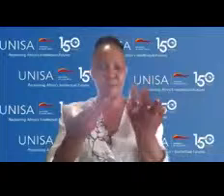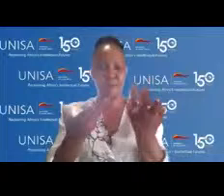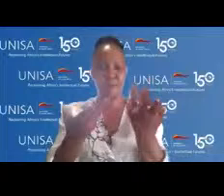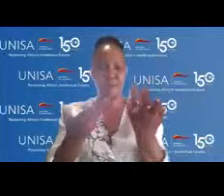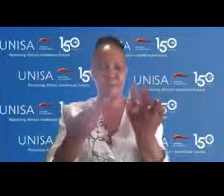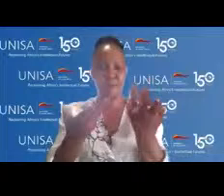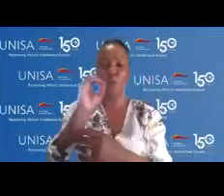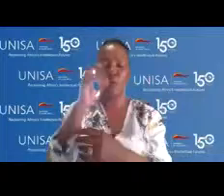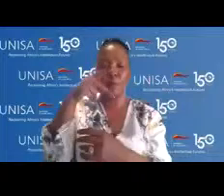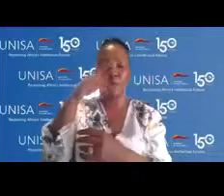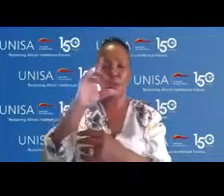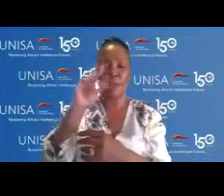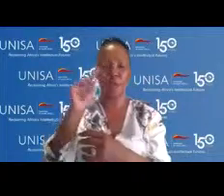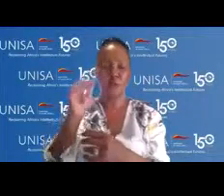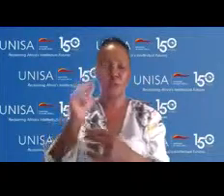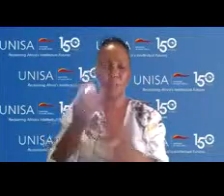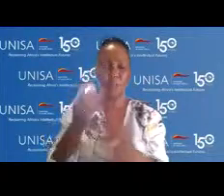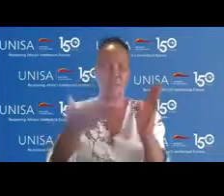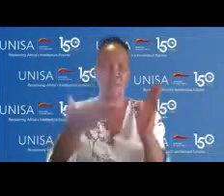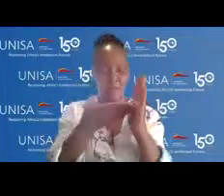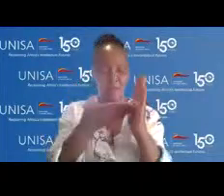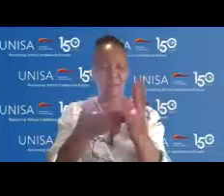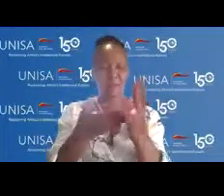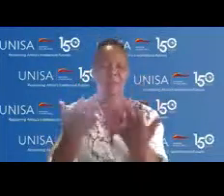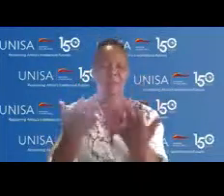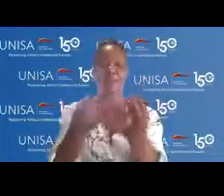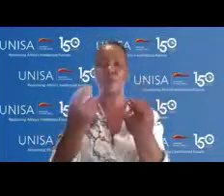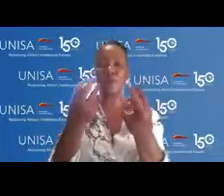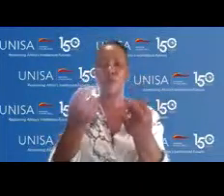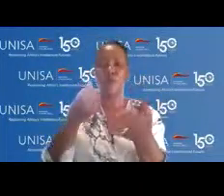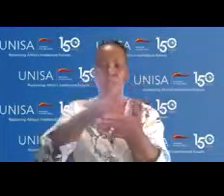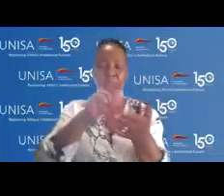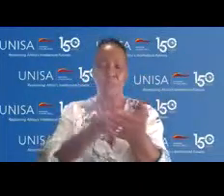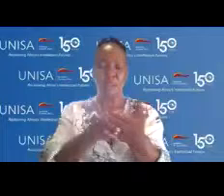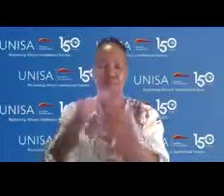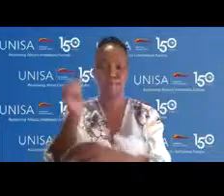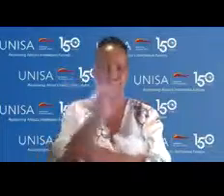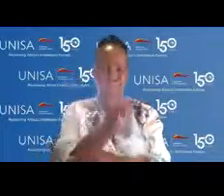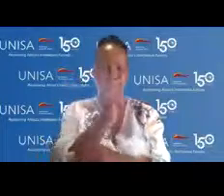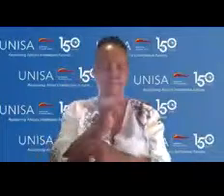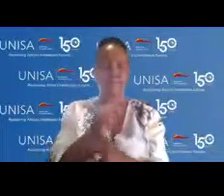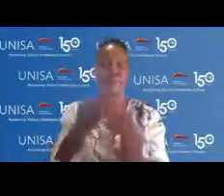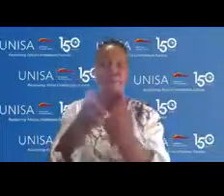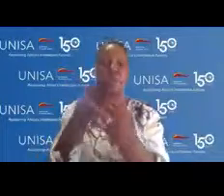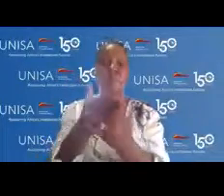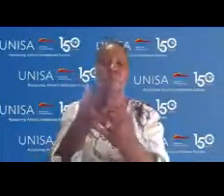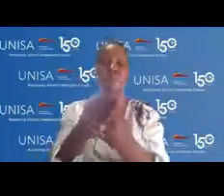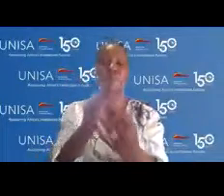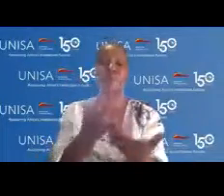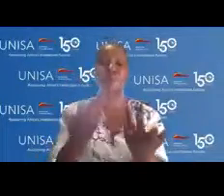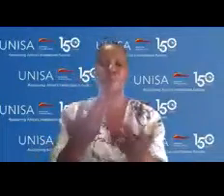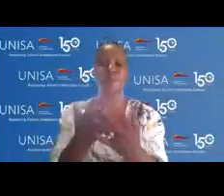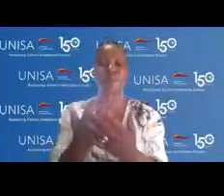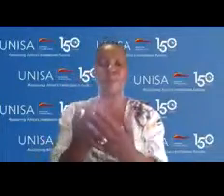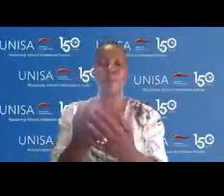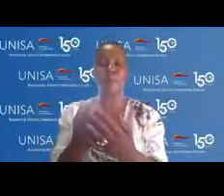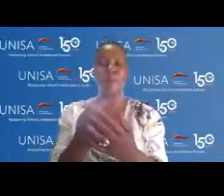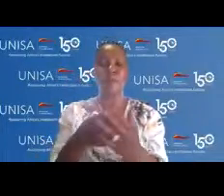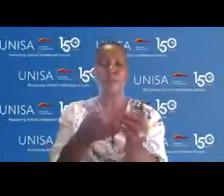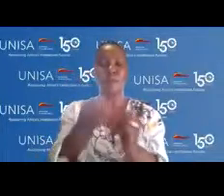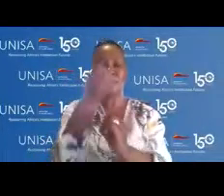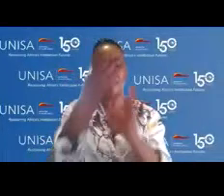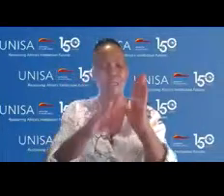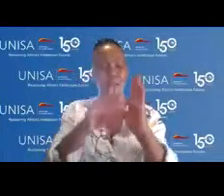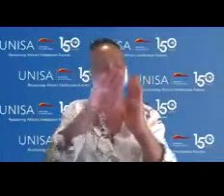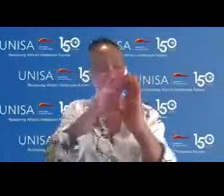about so much, you know, the new apps that's coming out, but you've actually got access to lists and power apps and all of these things